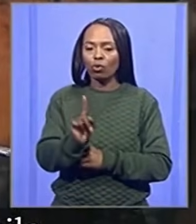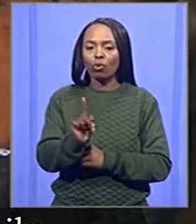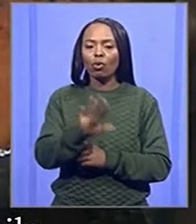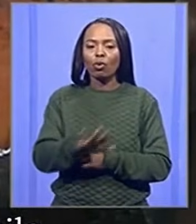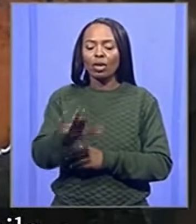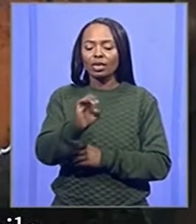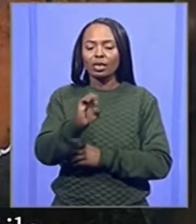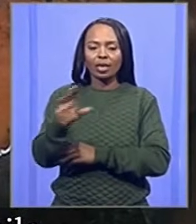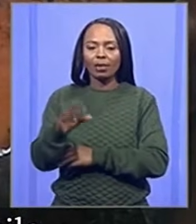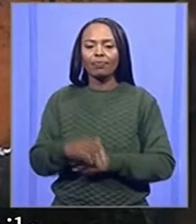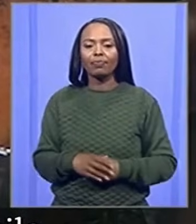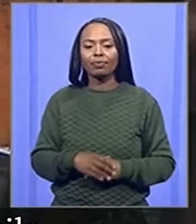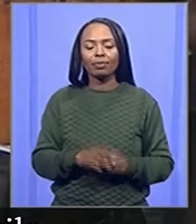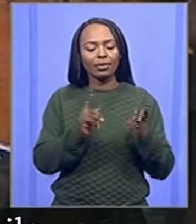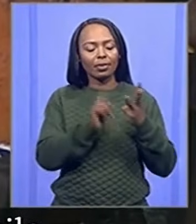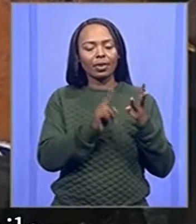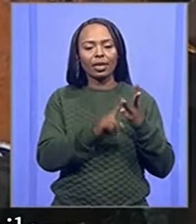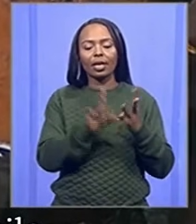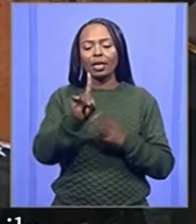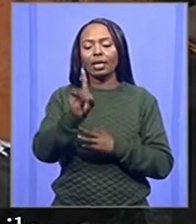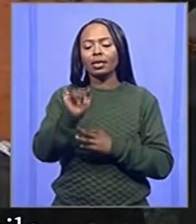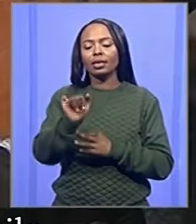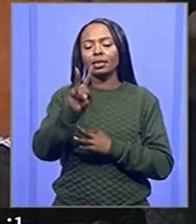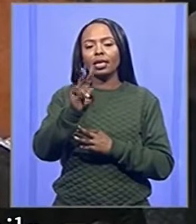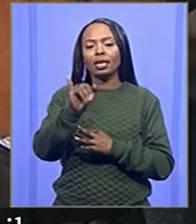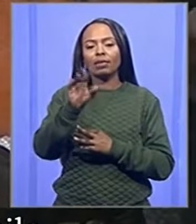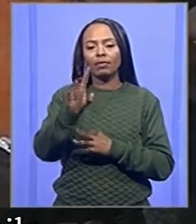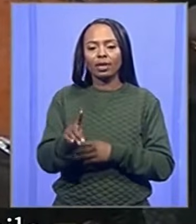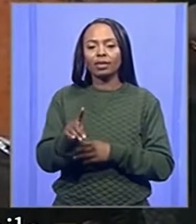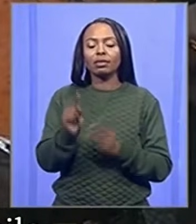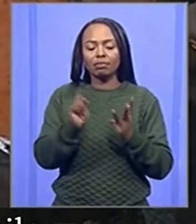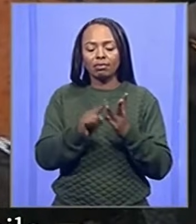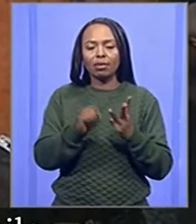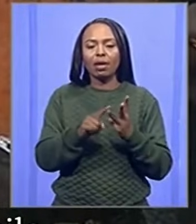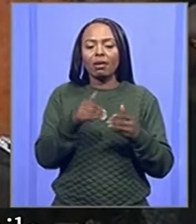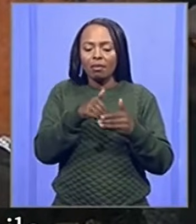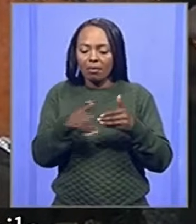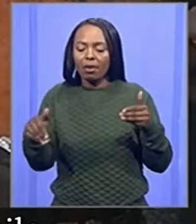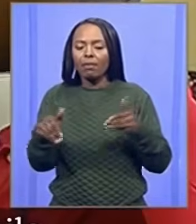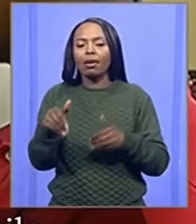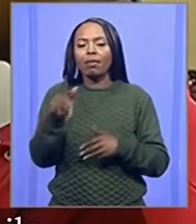boraro Emmanuela David o tla tsenya kopo ya beili fa ba tlhagelela gape kwa